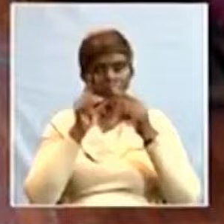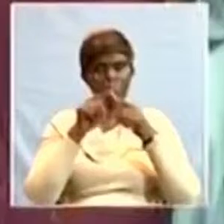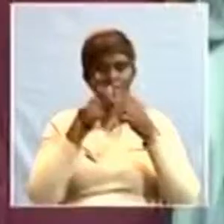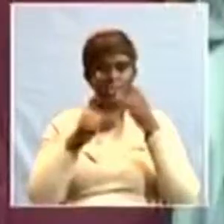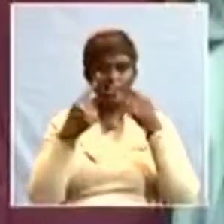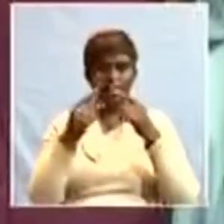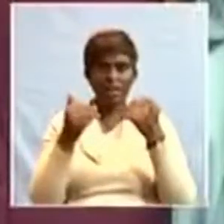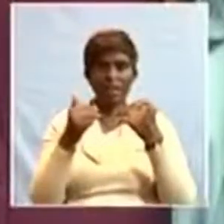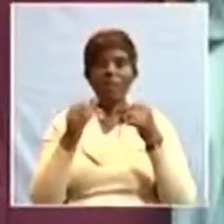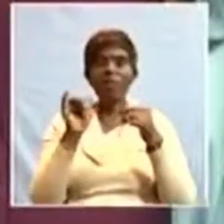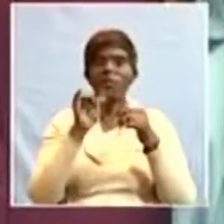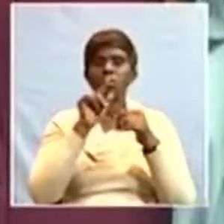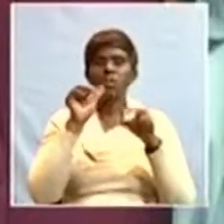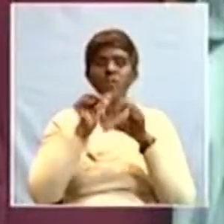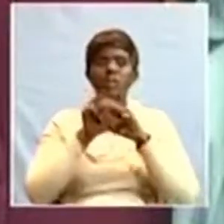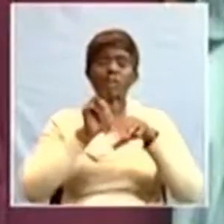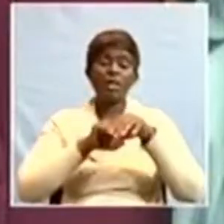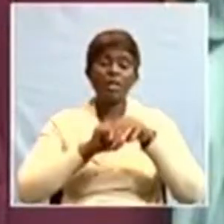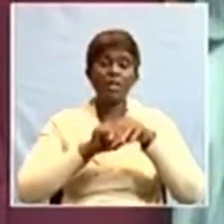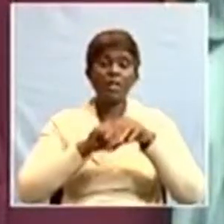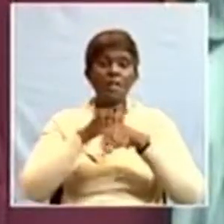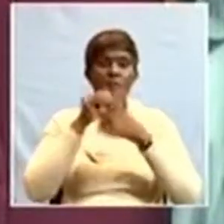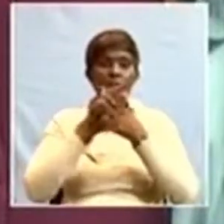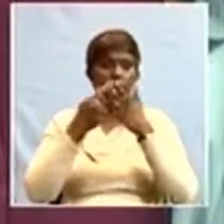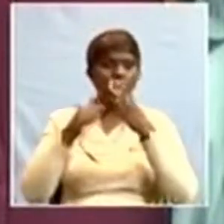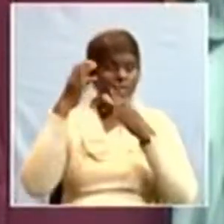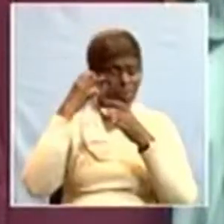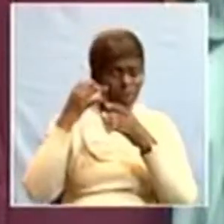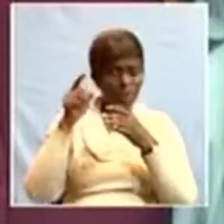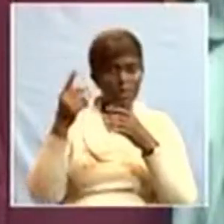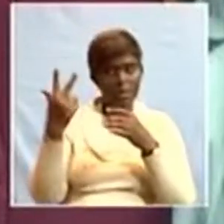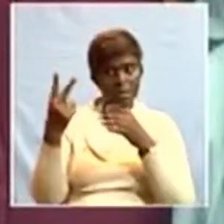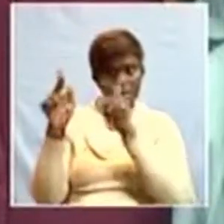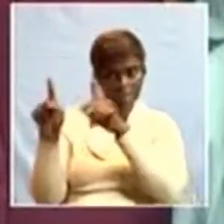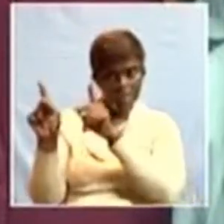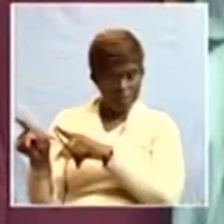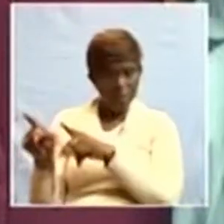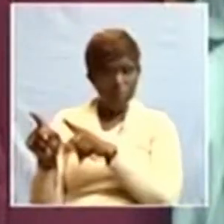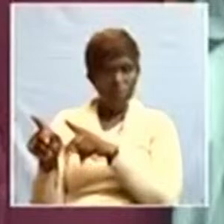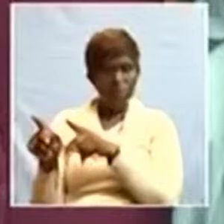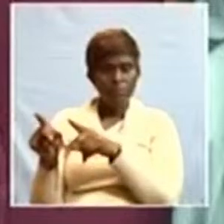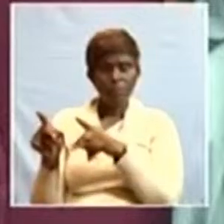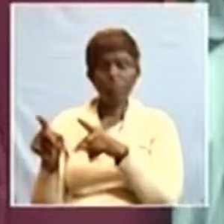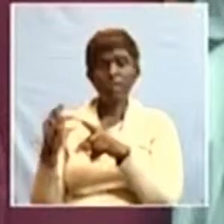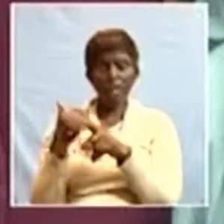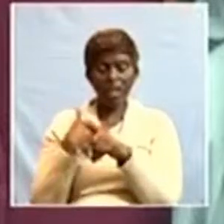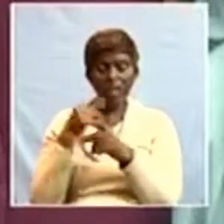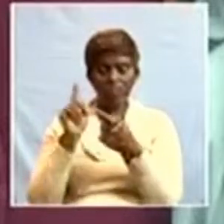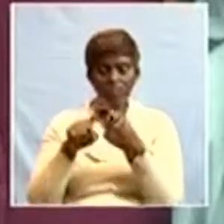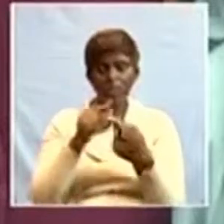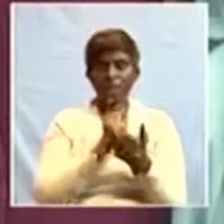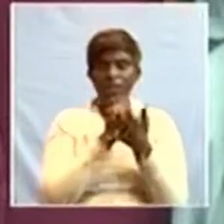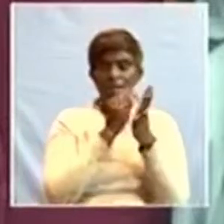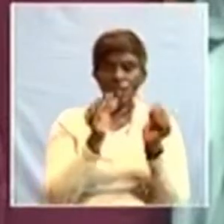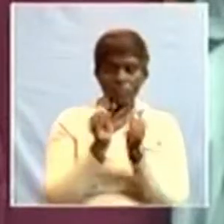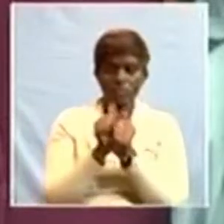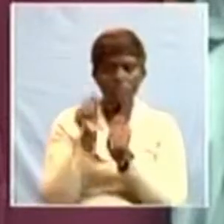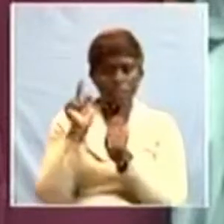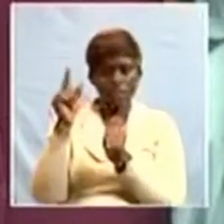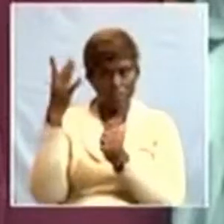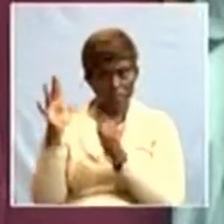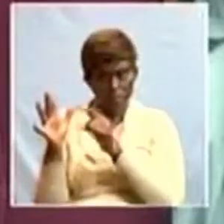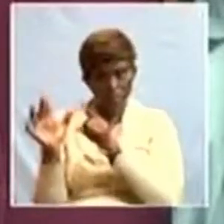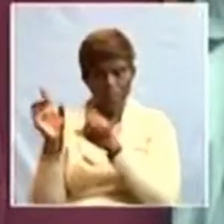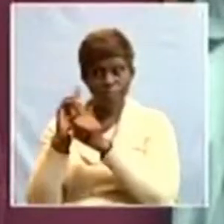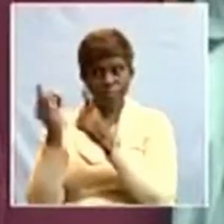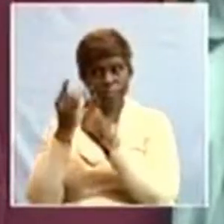happened was that at the material time, the office is manned by 3 persons. There are 2 assistants and a substantive